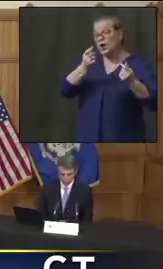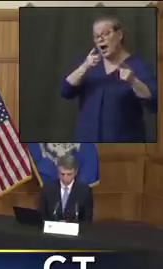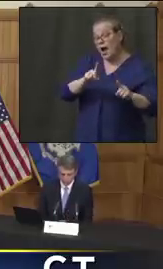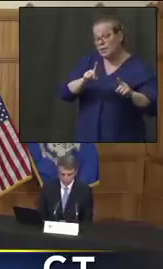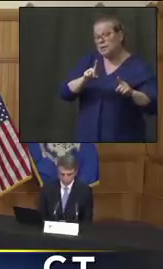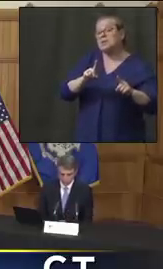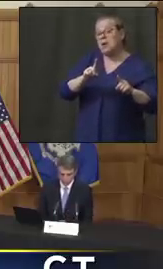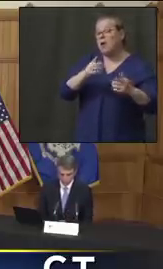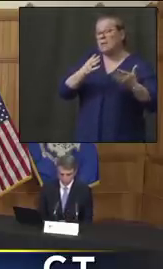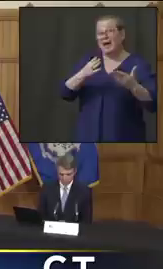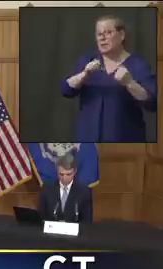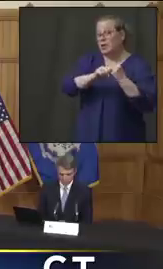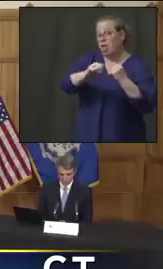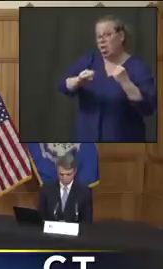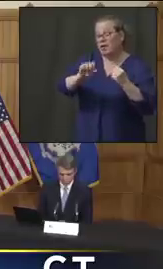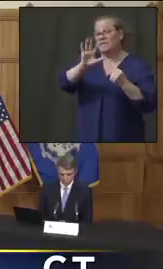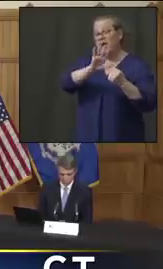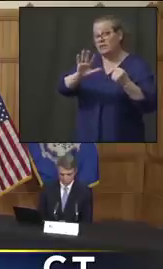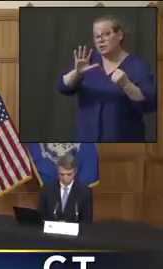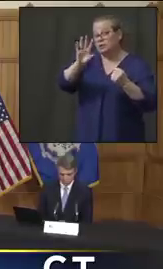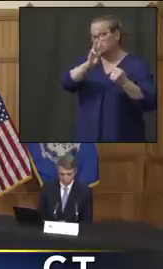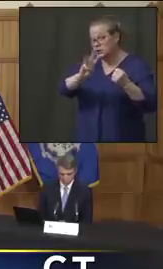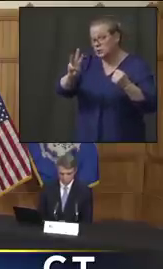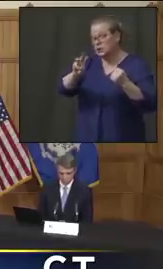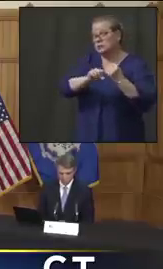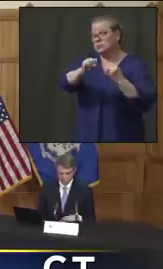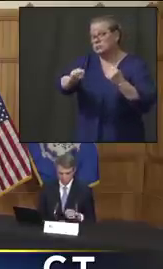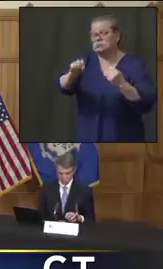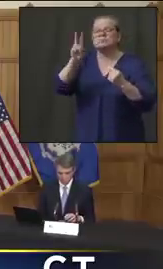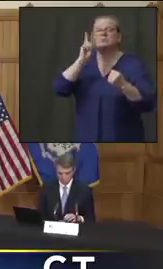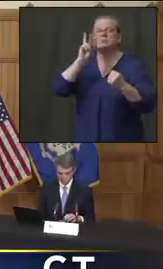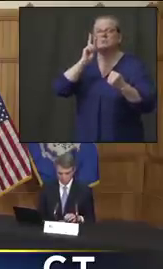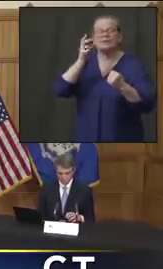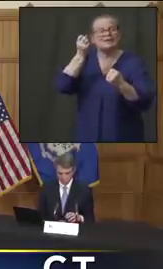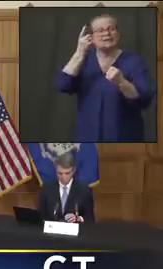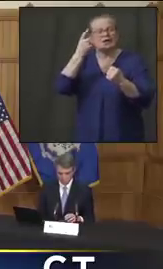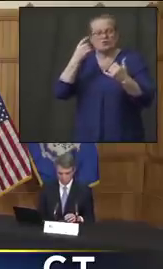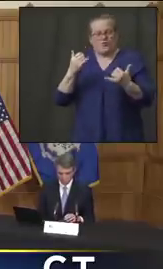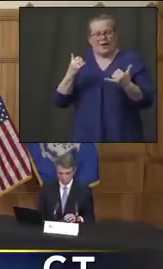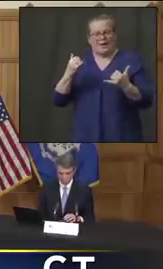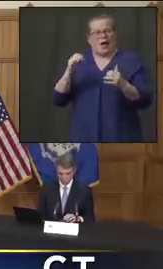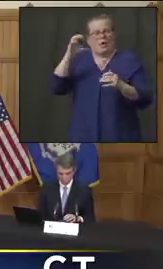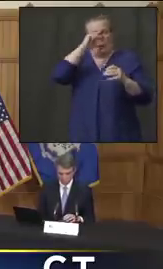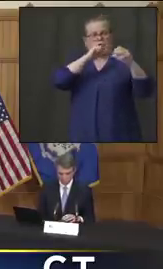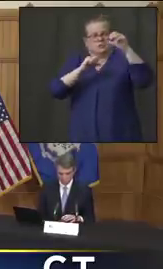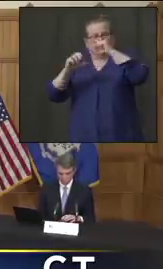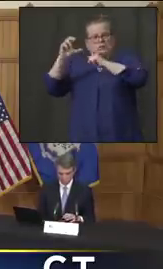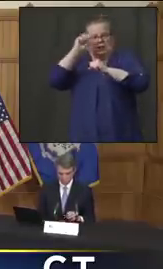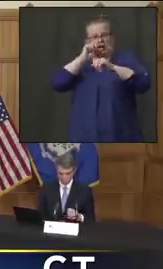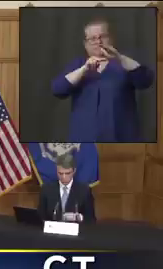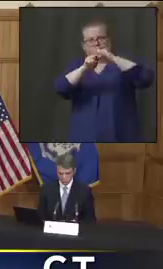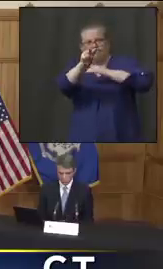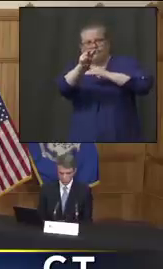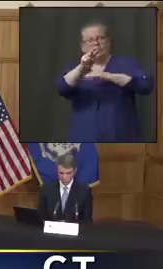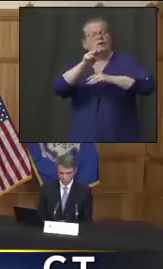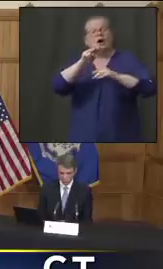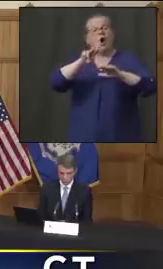this first round of businesses, we will learn so much about how long it's going to take to open the next level.